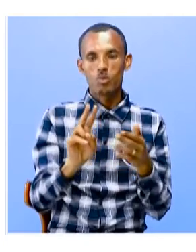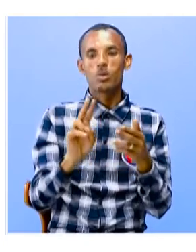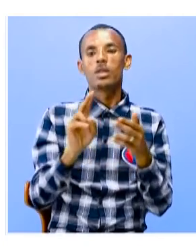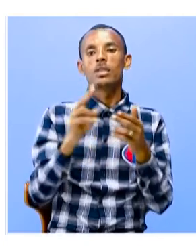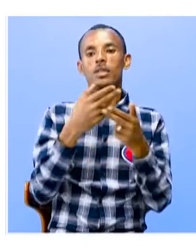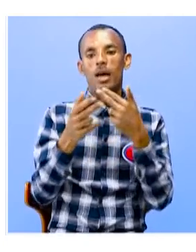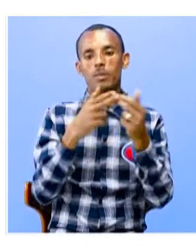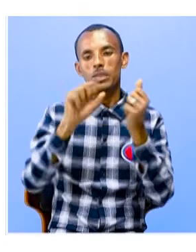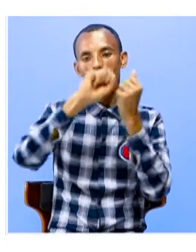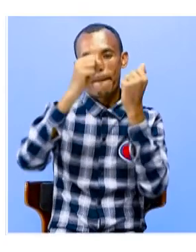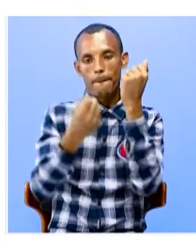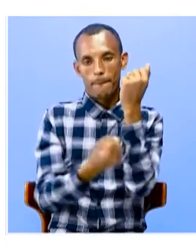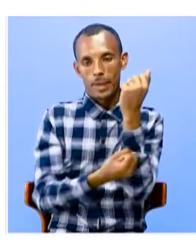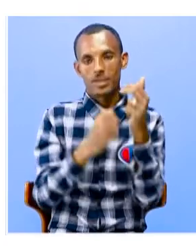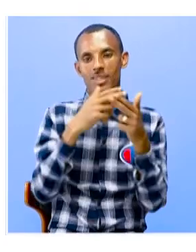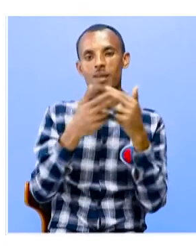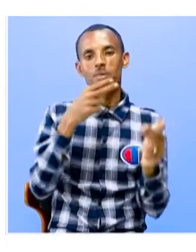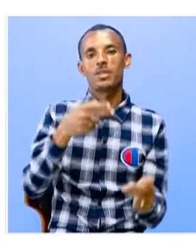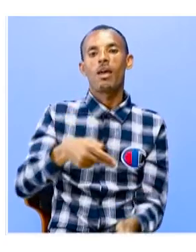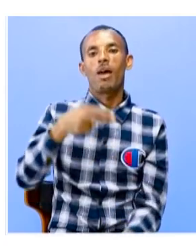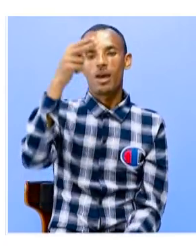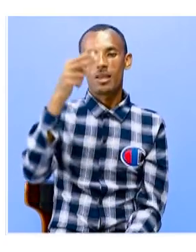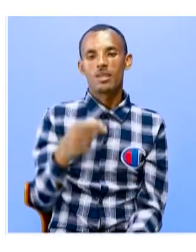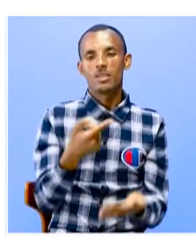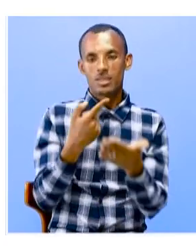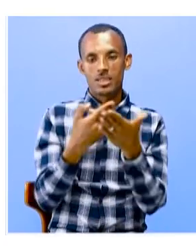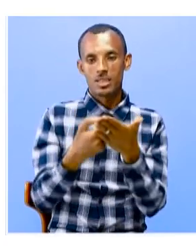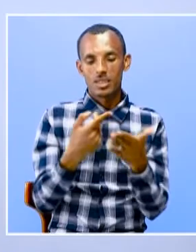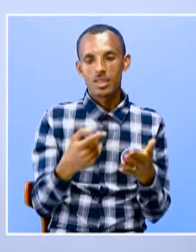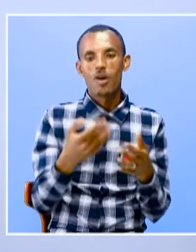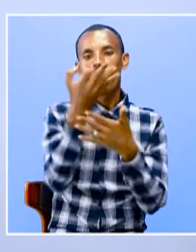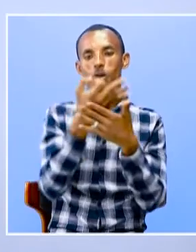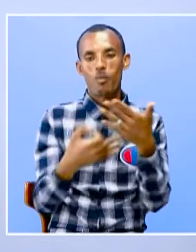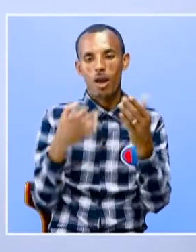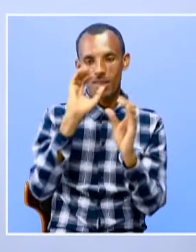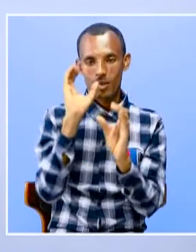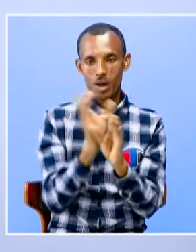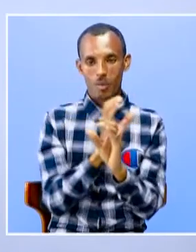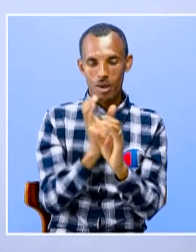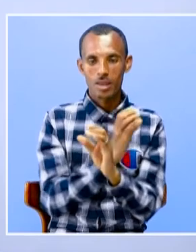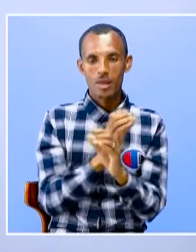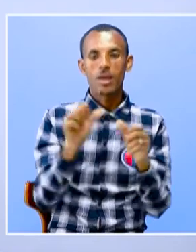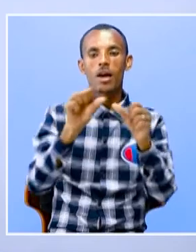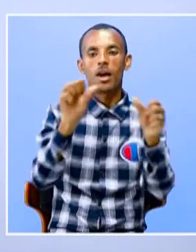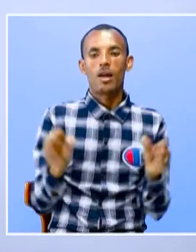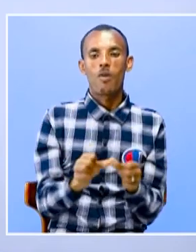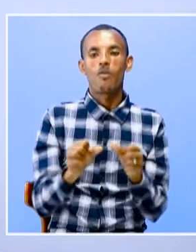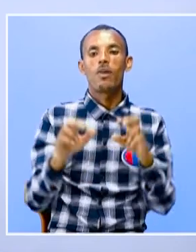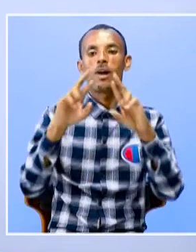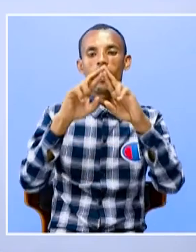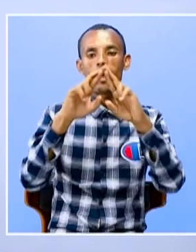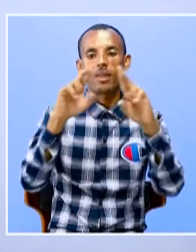height. So this is the formula to calculate area of right angle